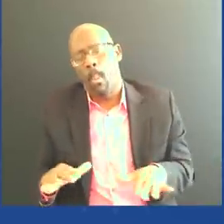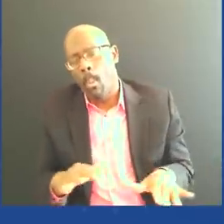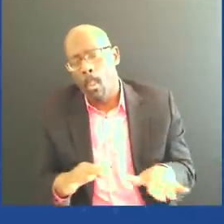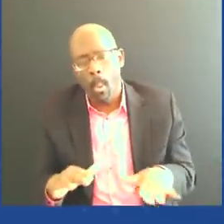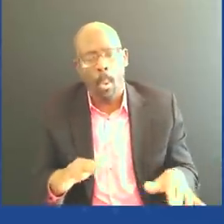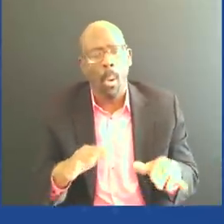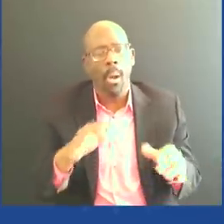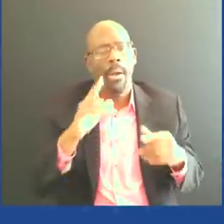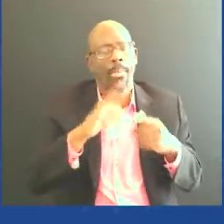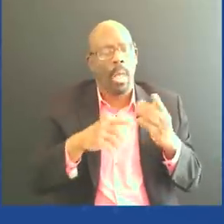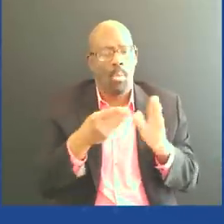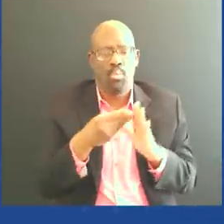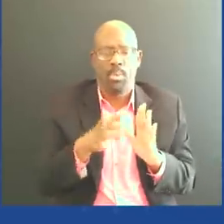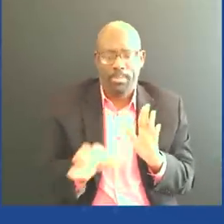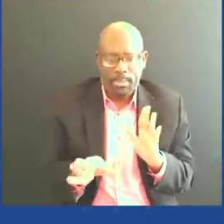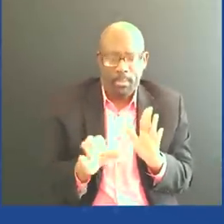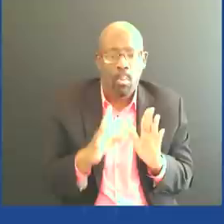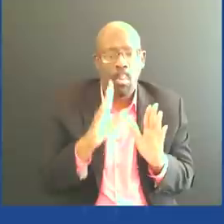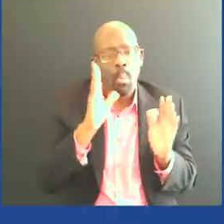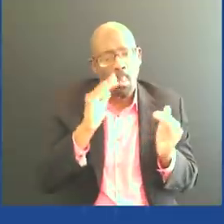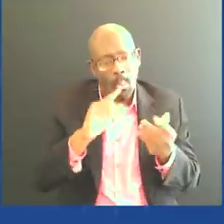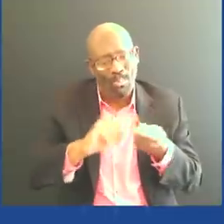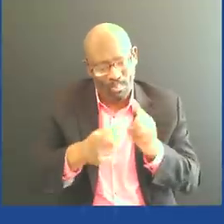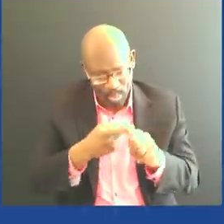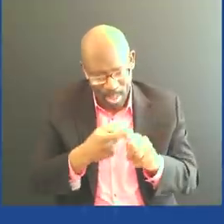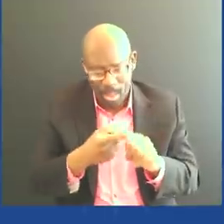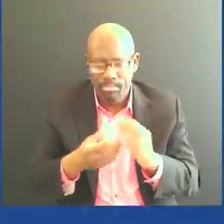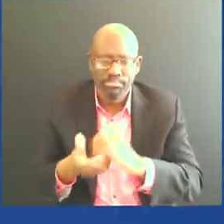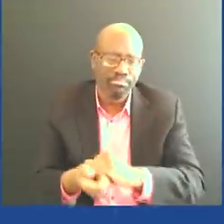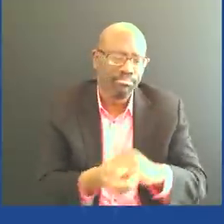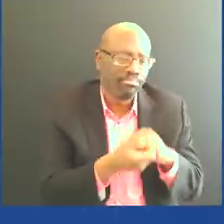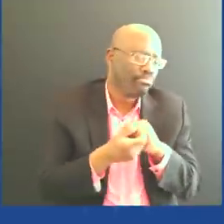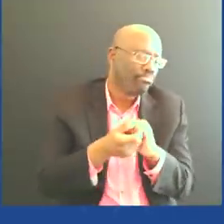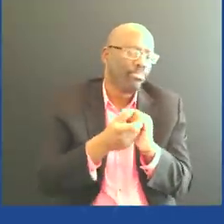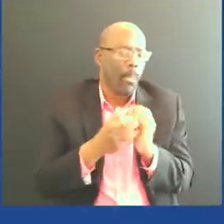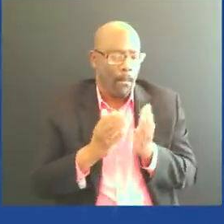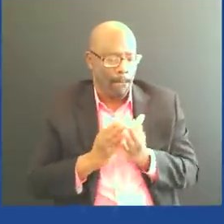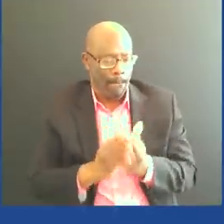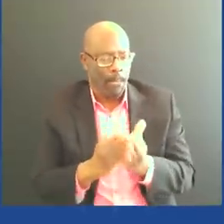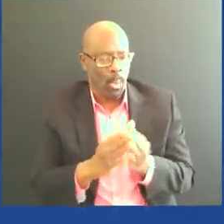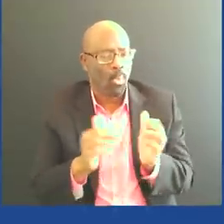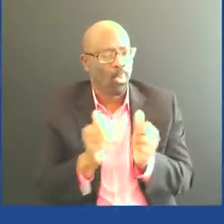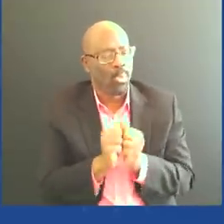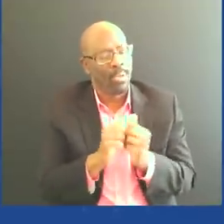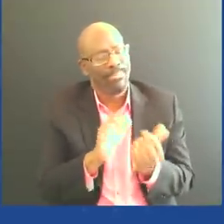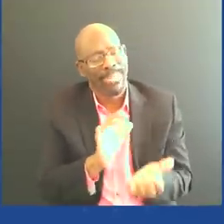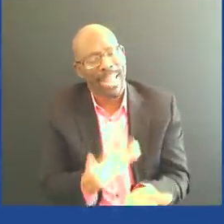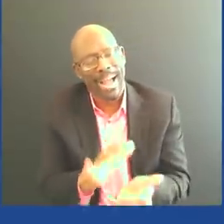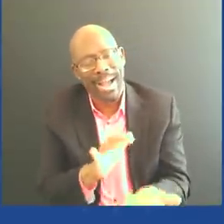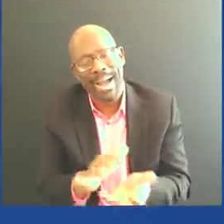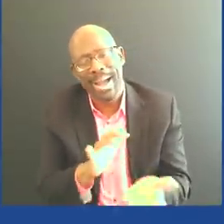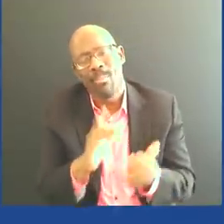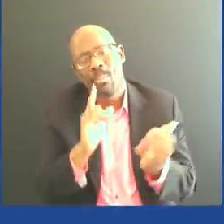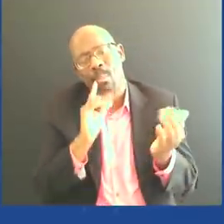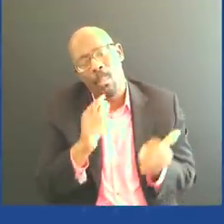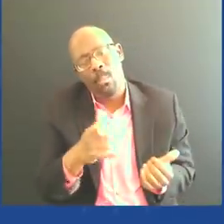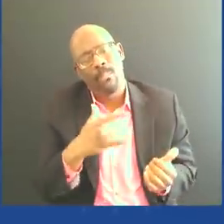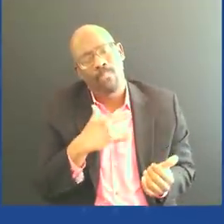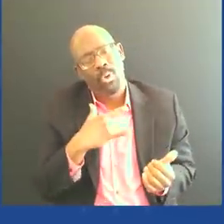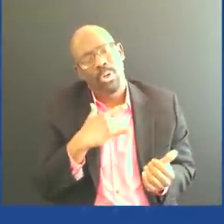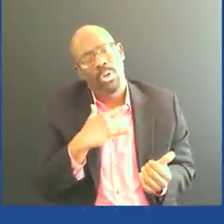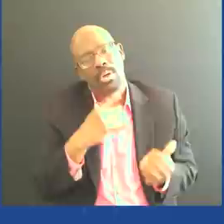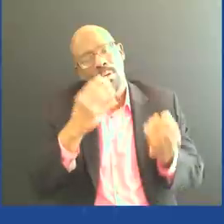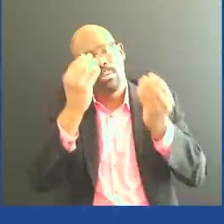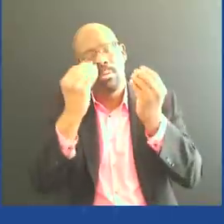cold walls of this vessel with laughter. May you feel the glow of each goodbye embrace long after